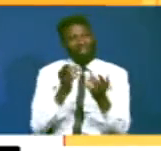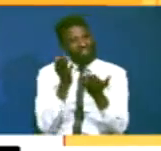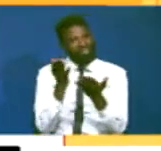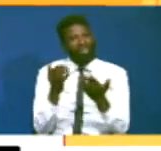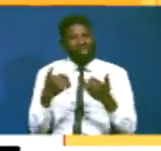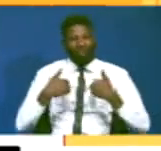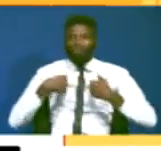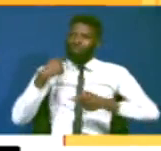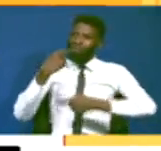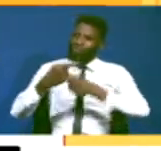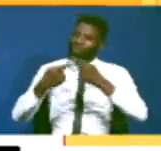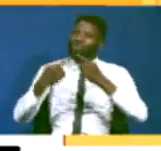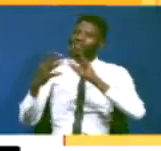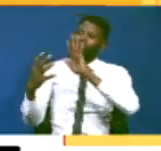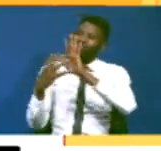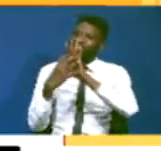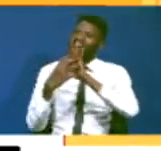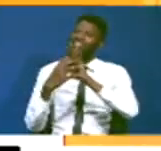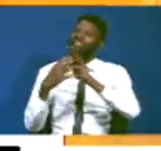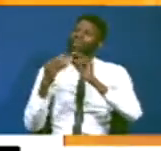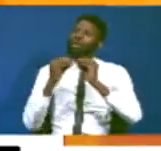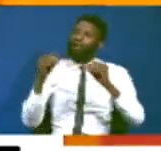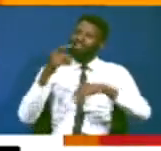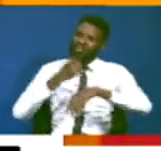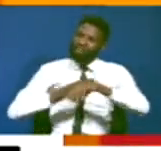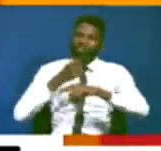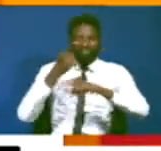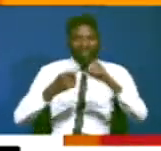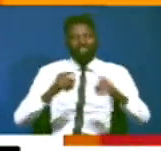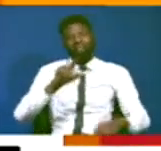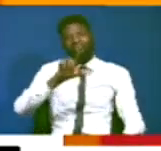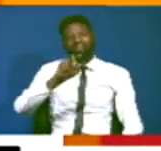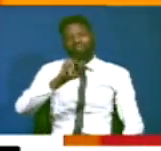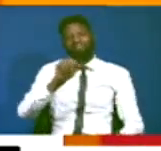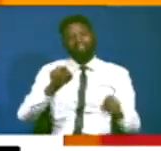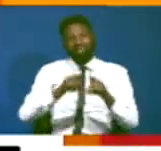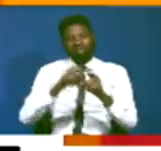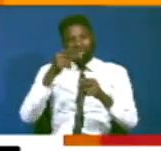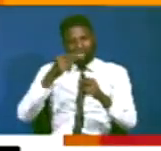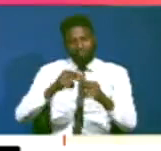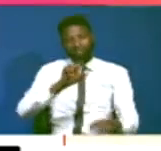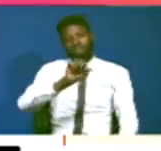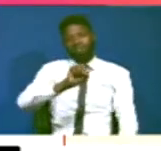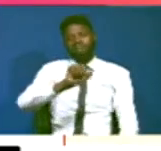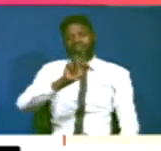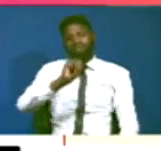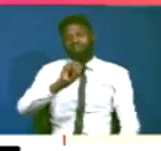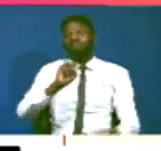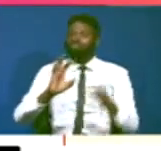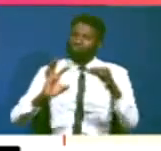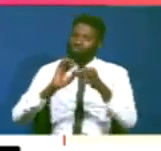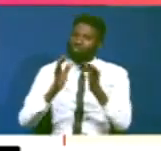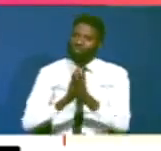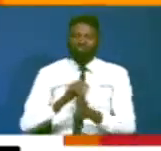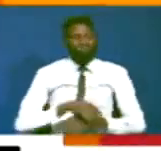will continue to hang for generations to come. Absolutely. And the name Sam Madoka will always be associated with it.